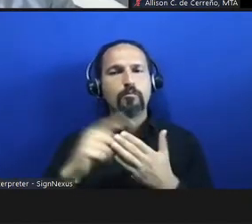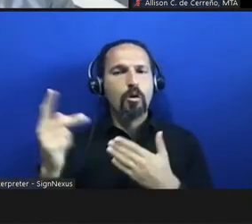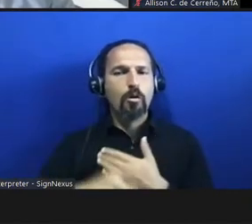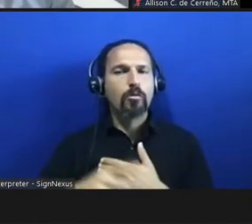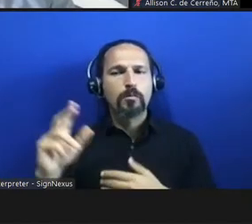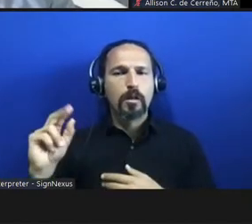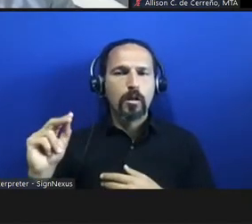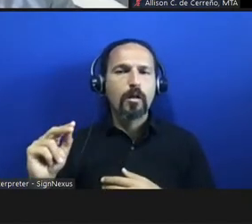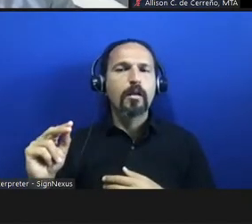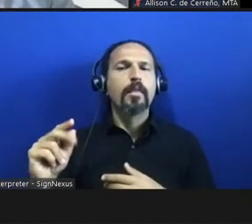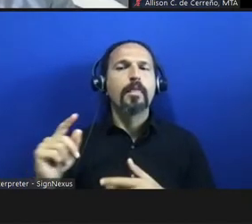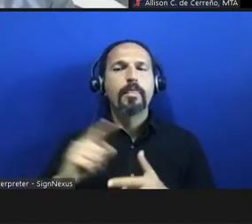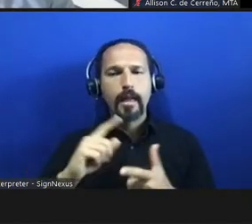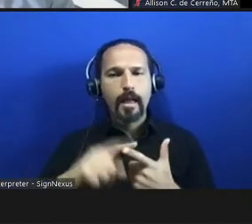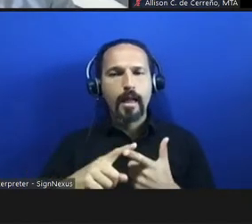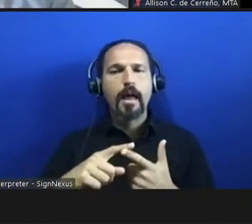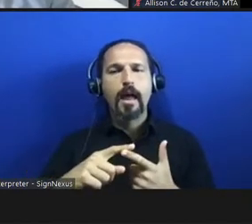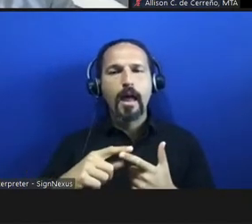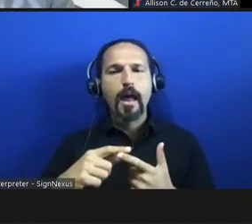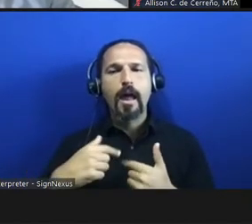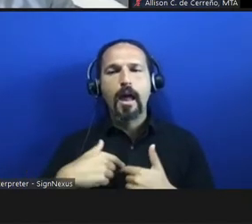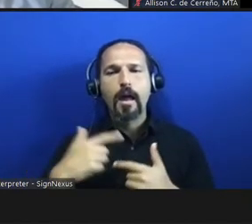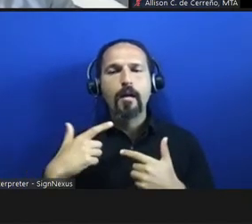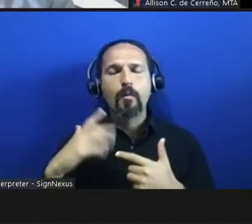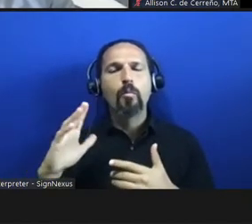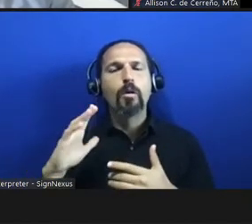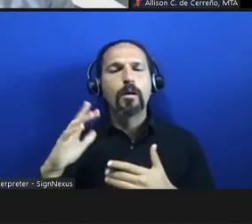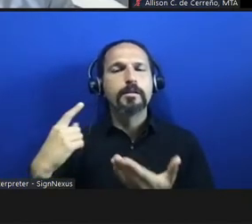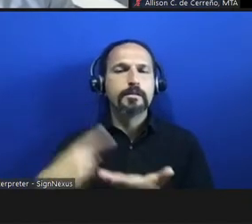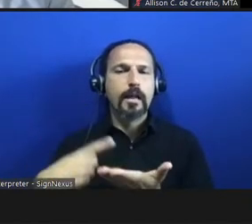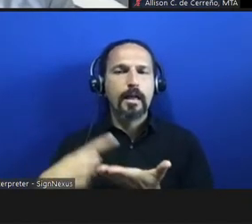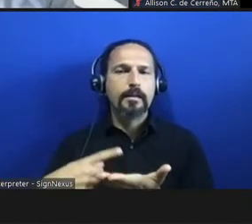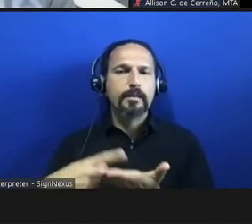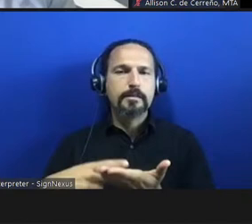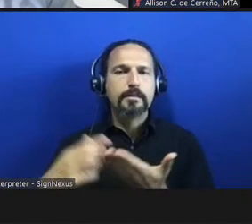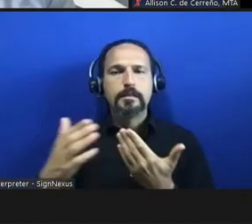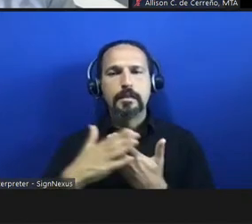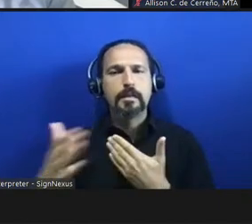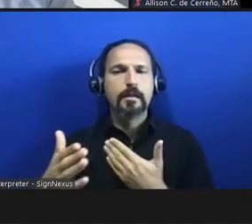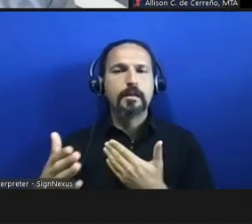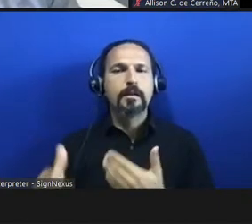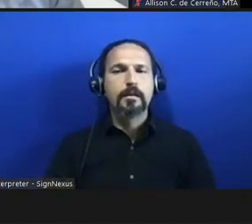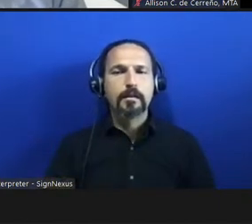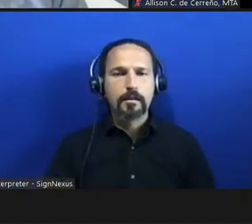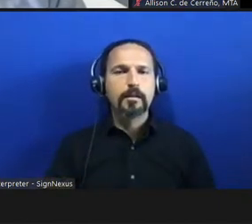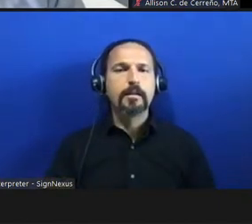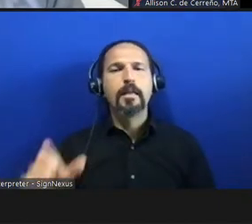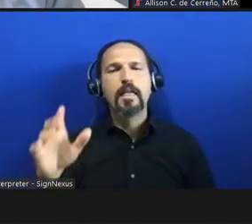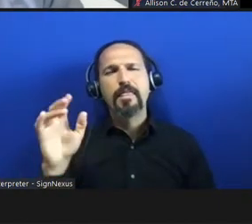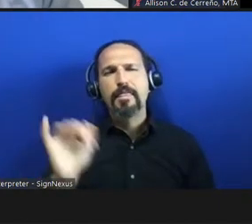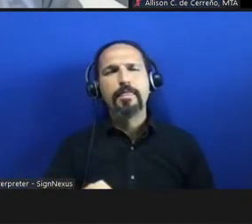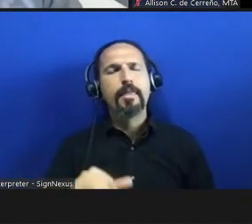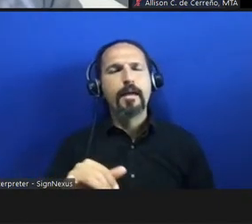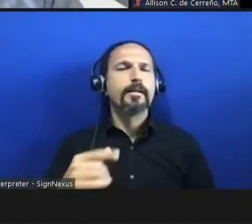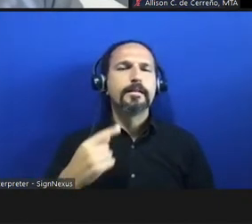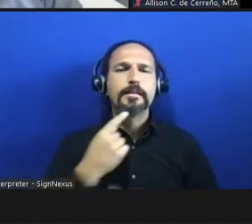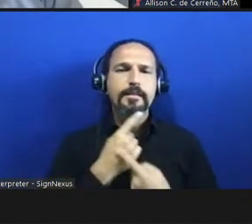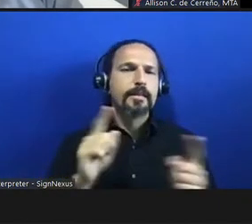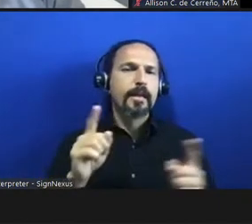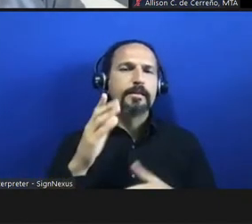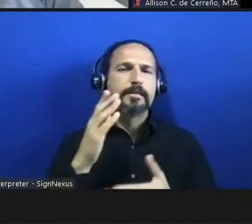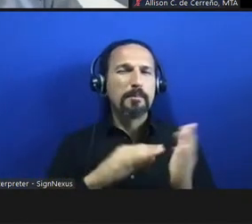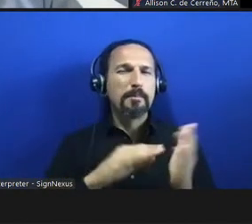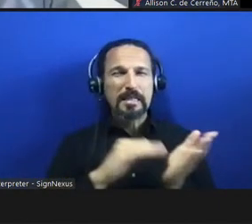and therefore I will spend my brief time debunking the need for certain